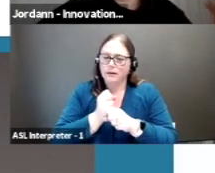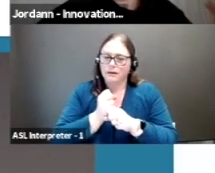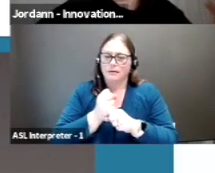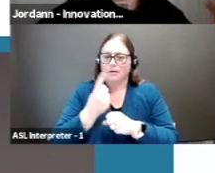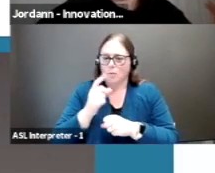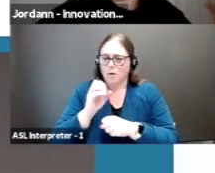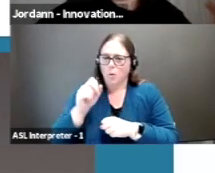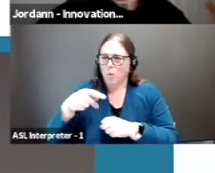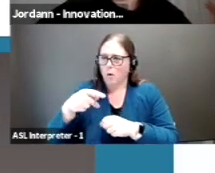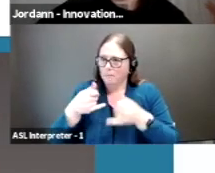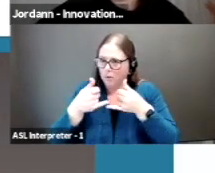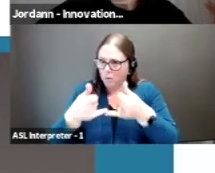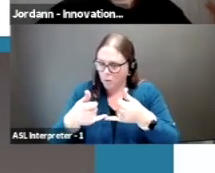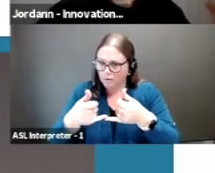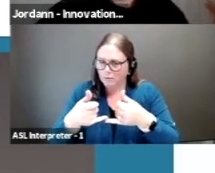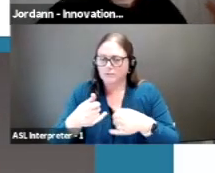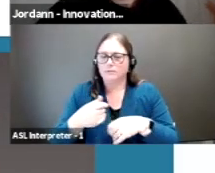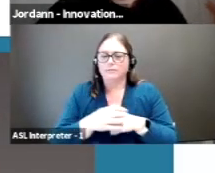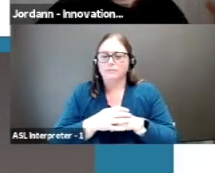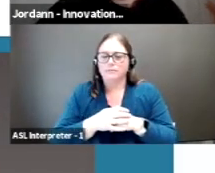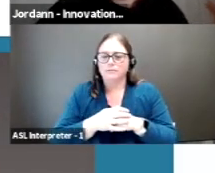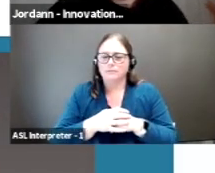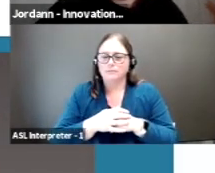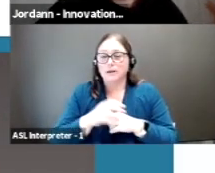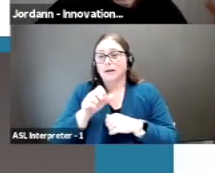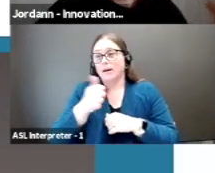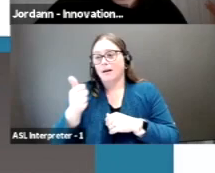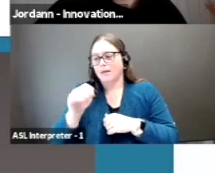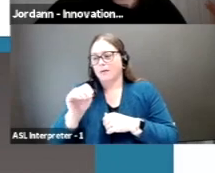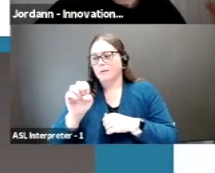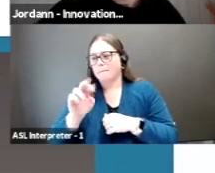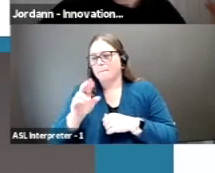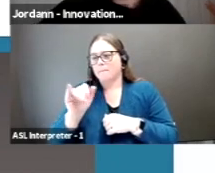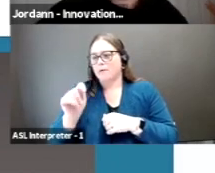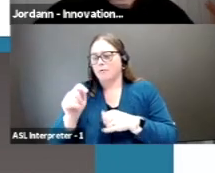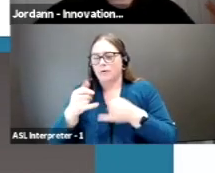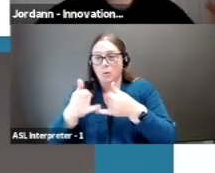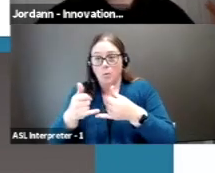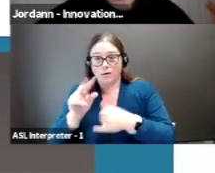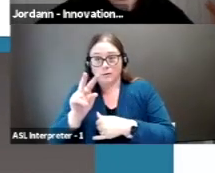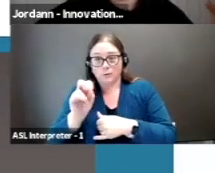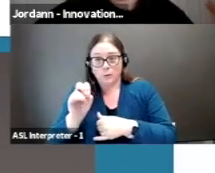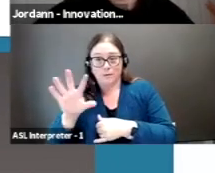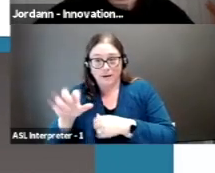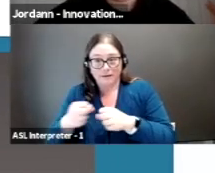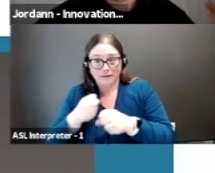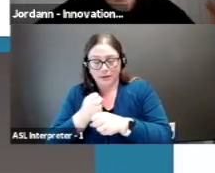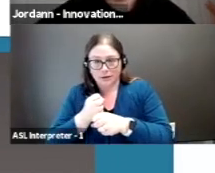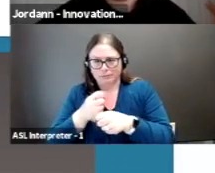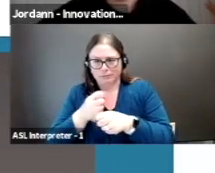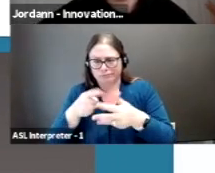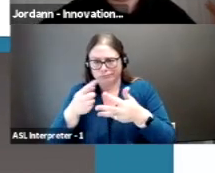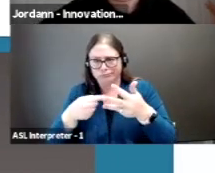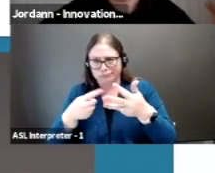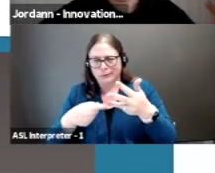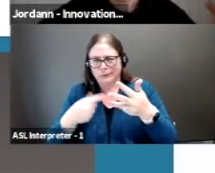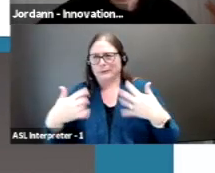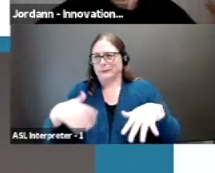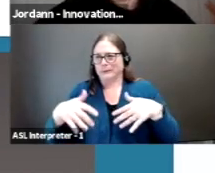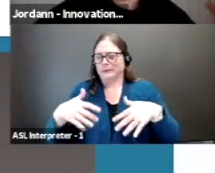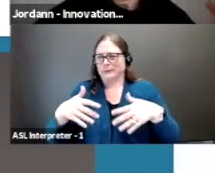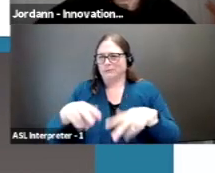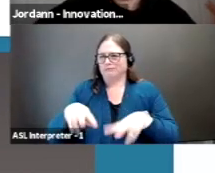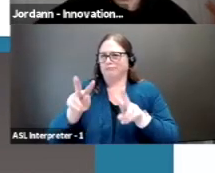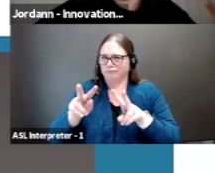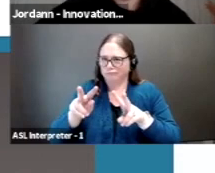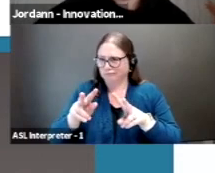and the CWCF Worker Co-op Merit Award in 2005. So we are definitely in good hands with Peter today.